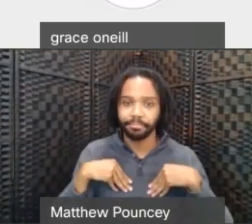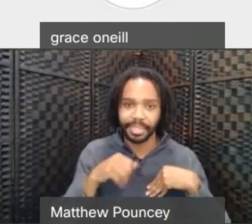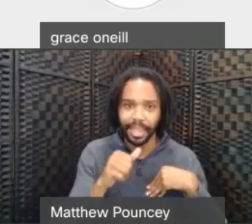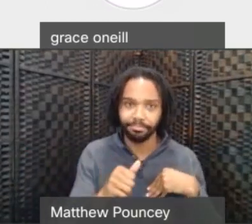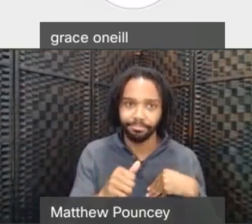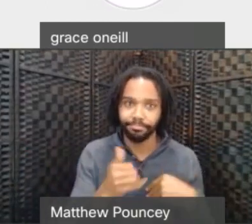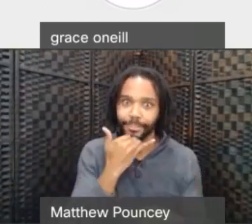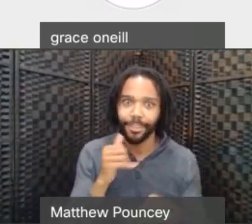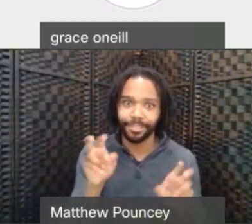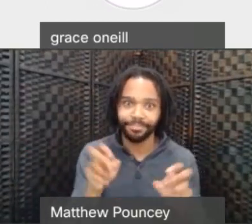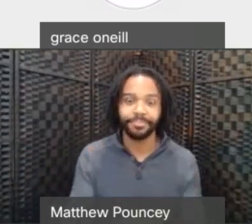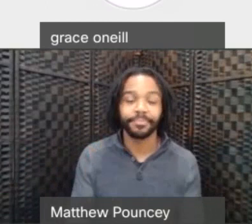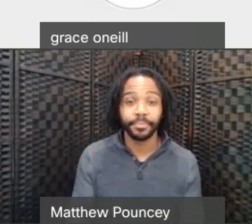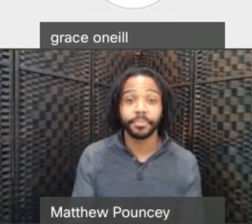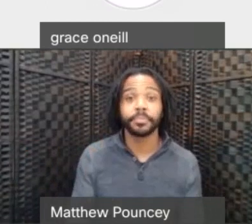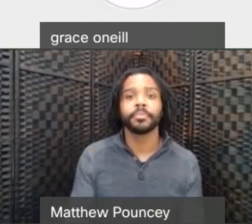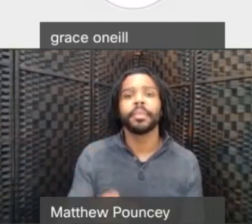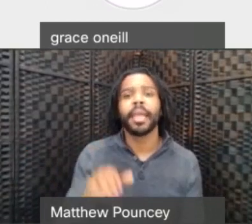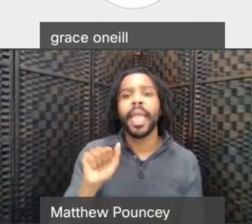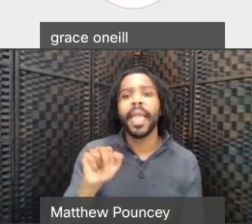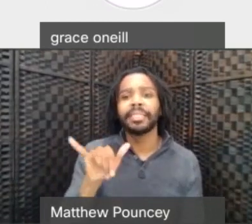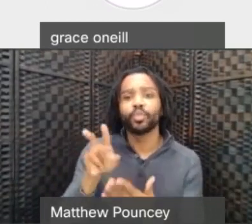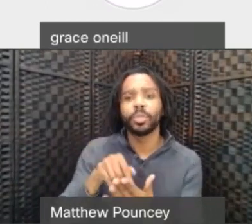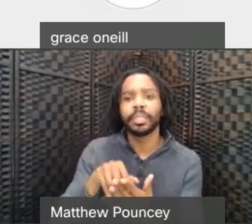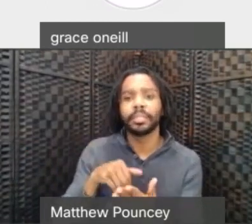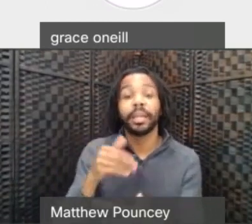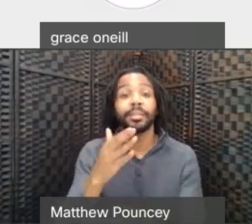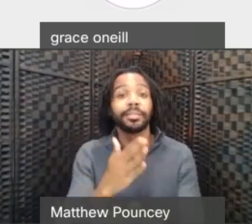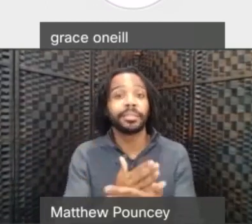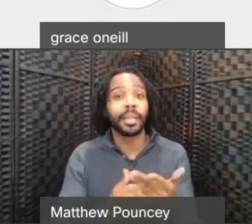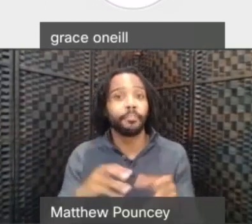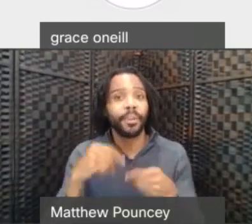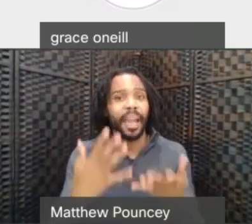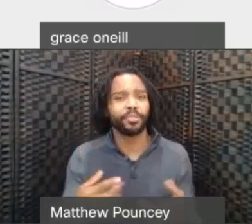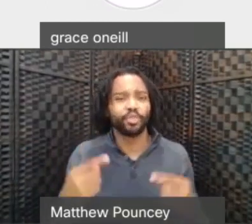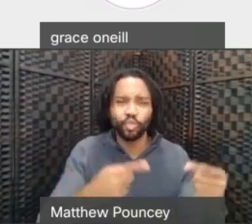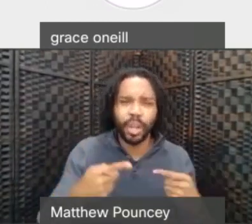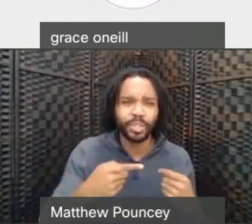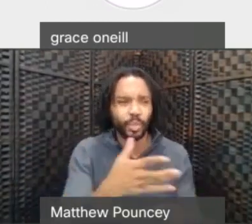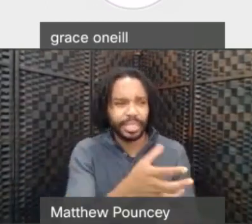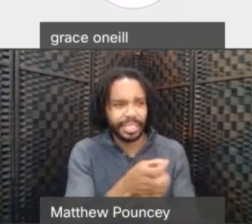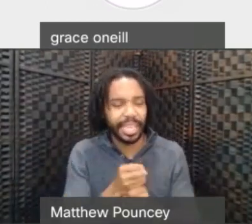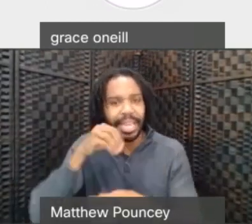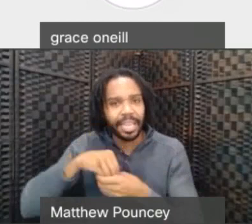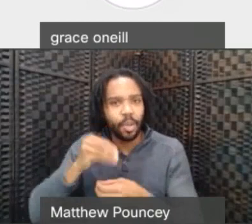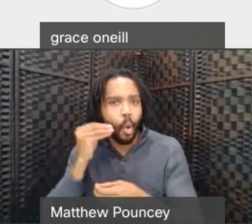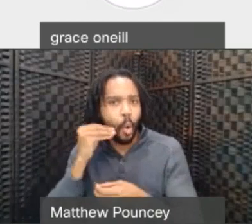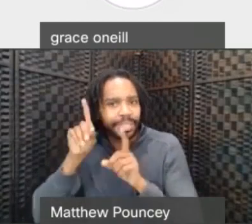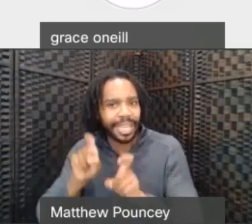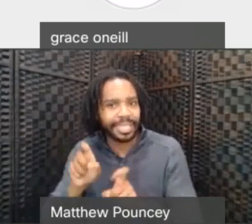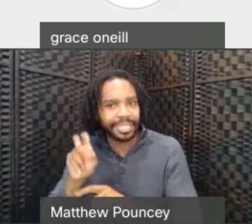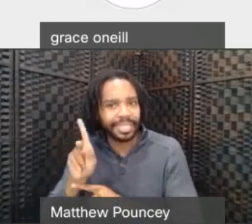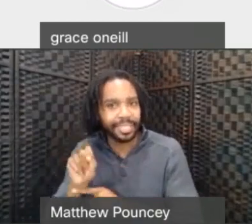Some providers are struggling to get in-home rapid test kits. Some people cannot go to